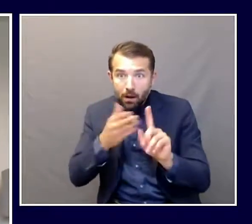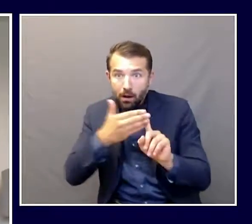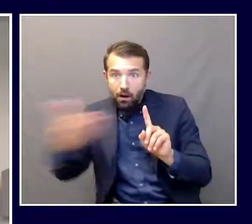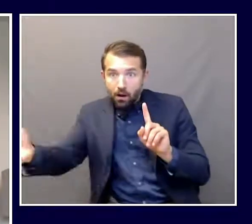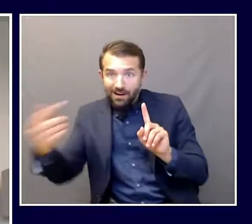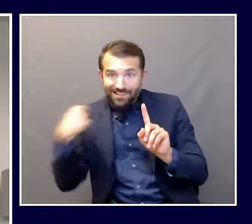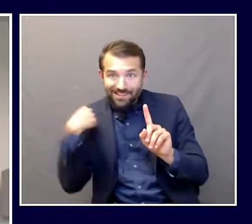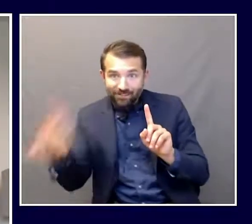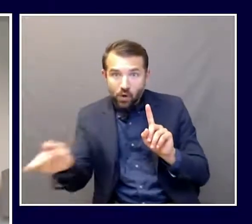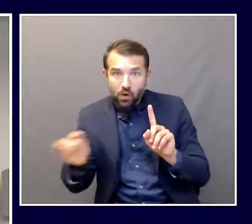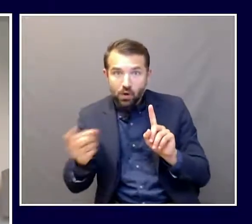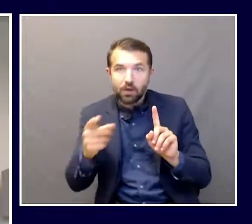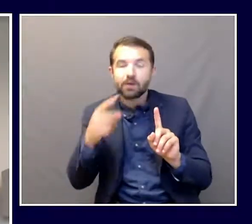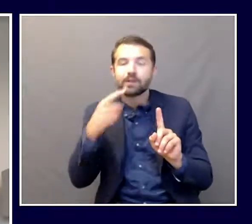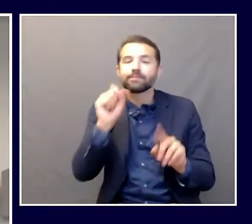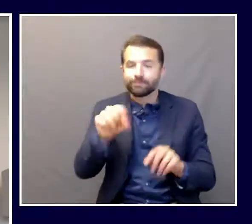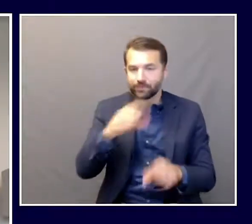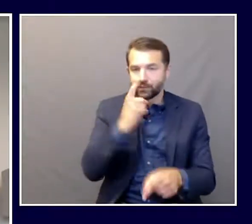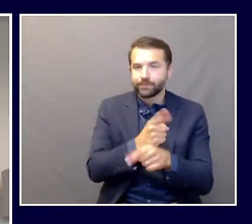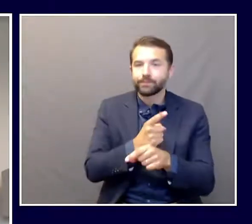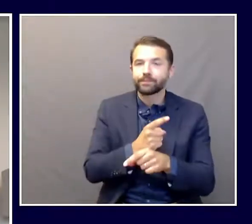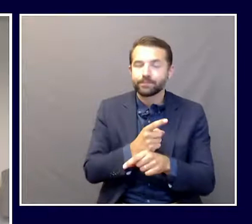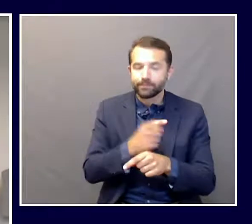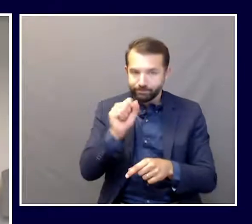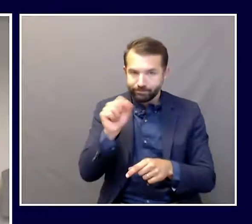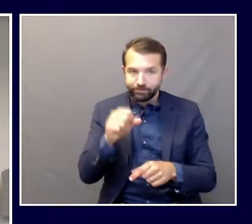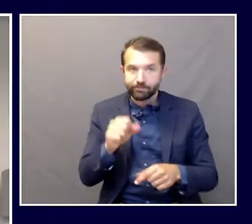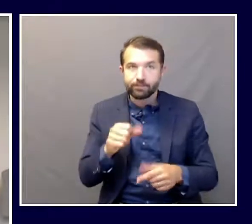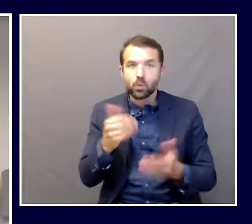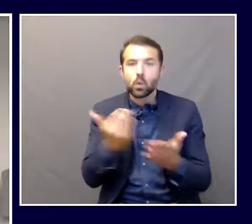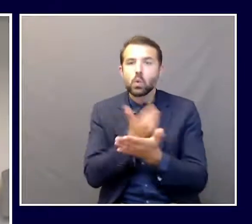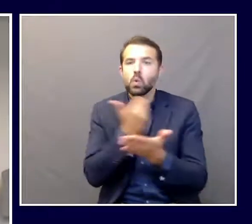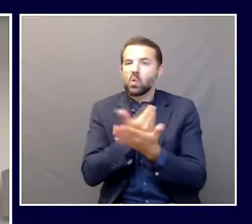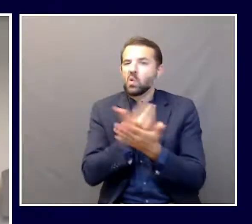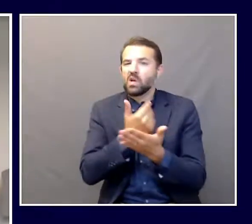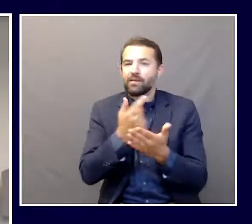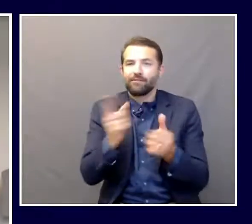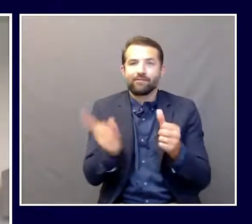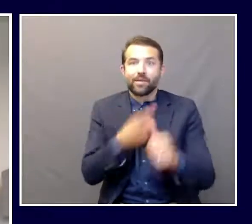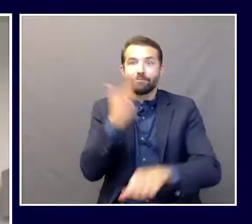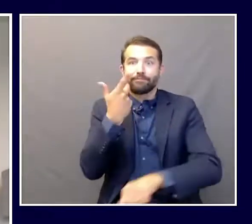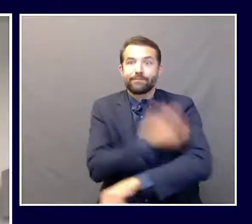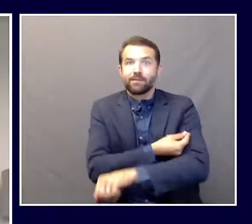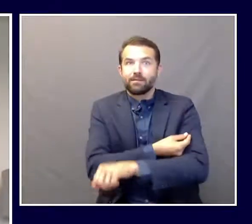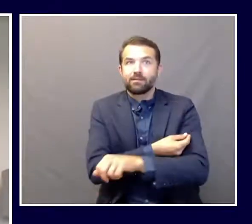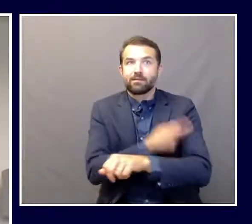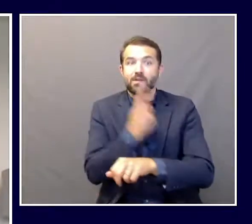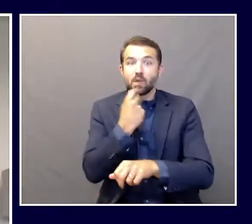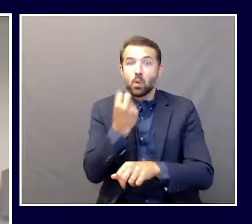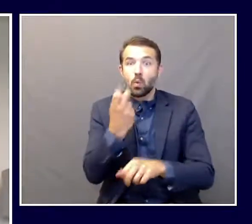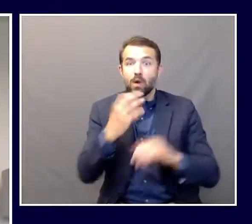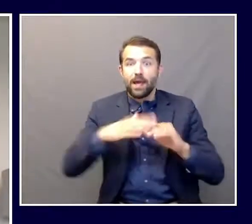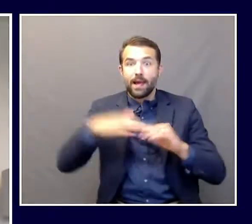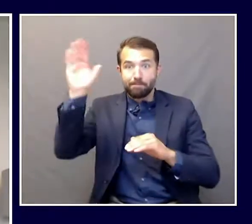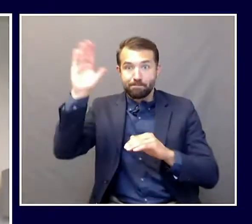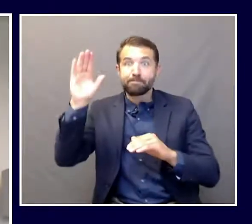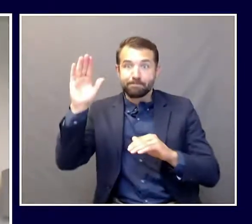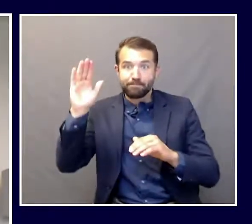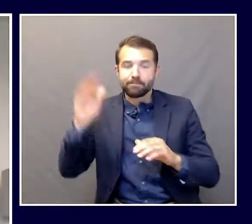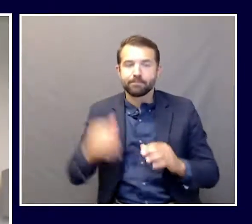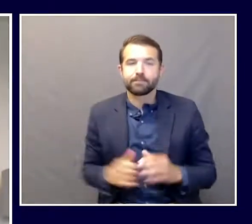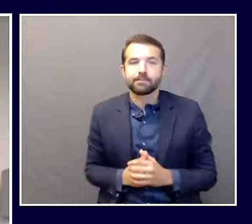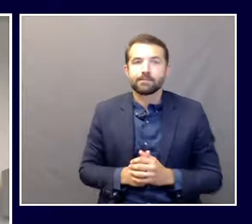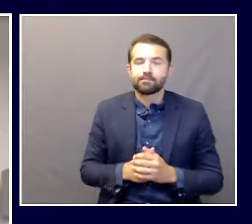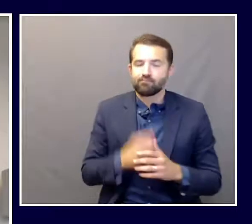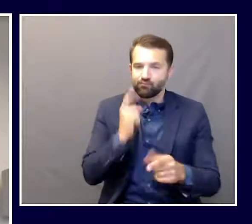Yes, that is correct, Chris. That is new first doses of 12 and over. Well, that's all who can be vaccinated, but you're correct.